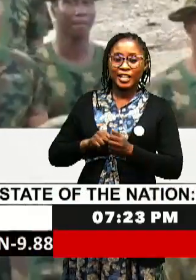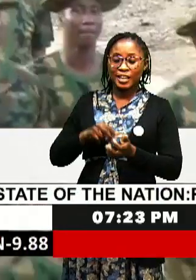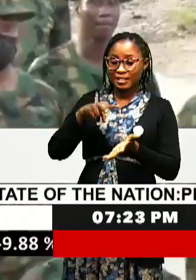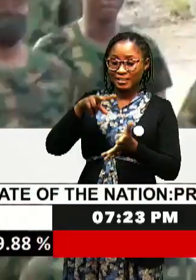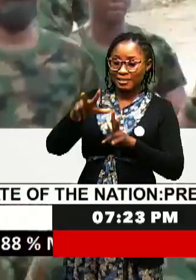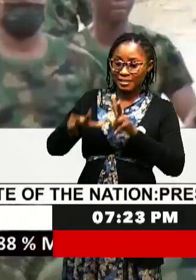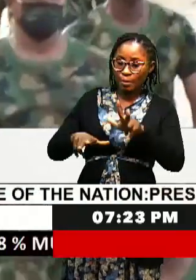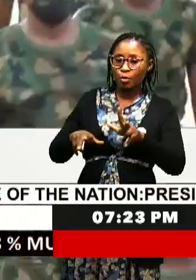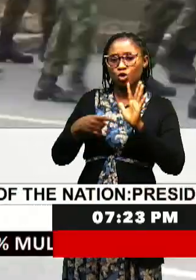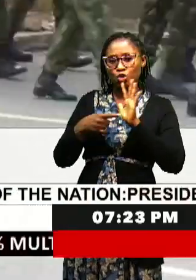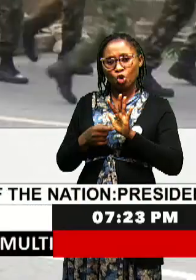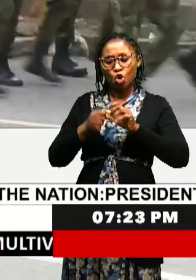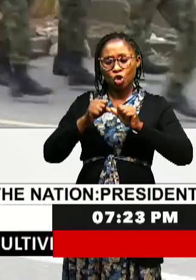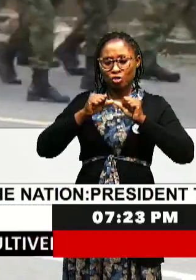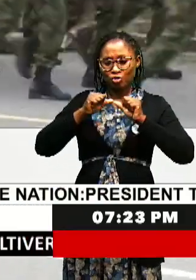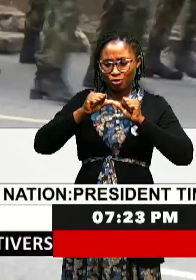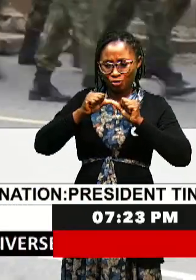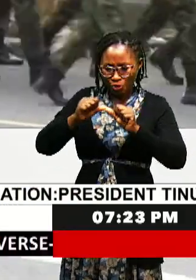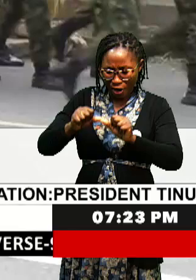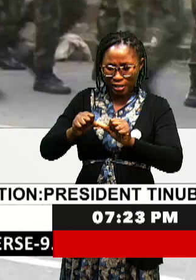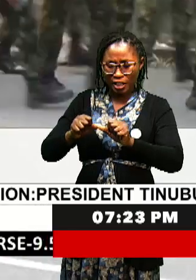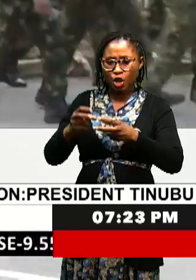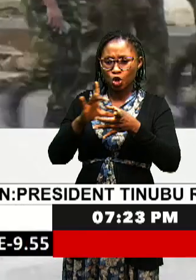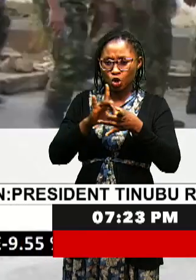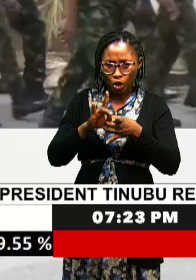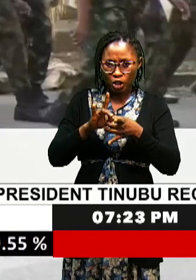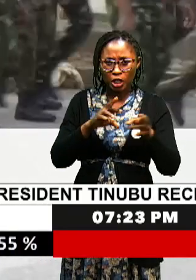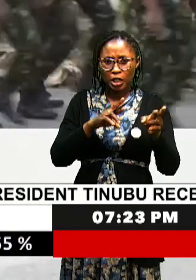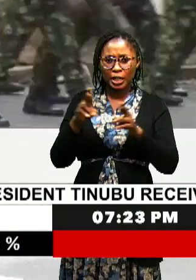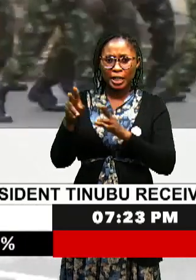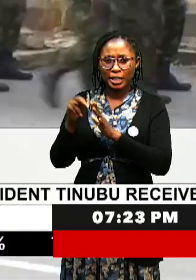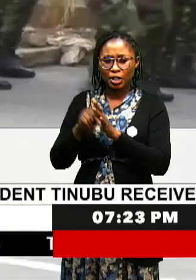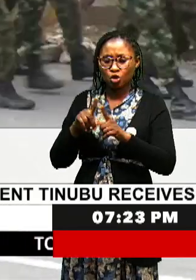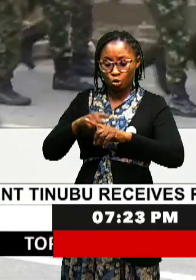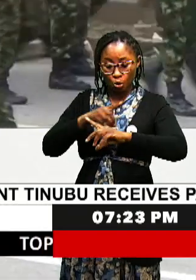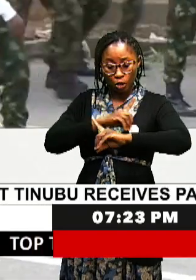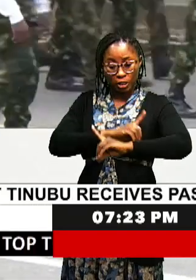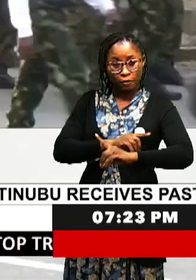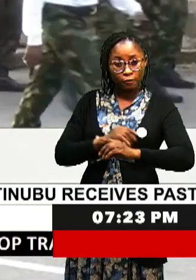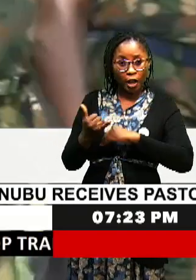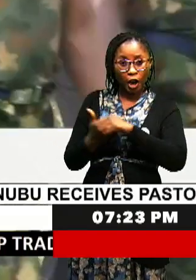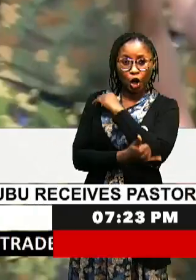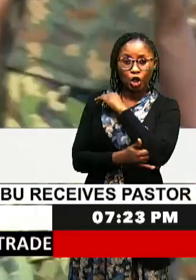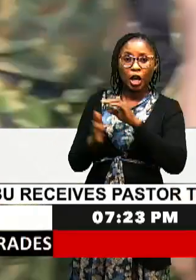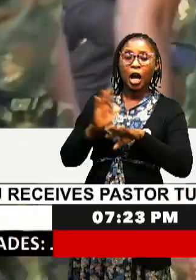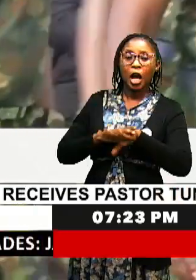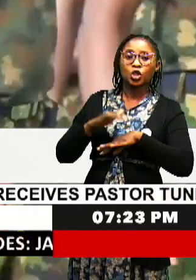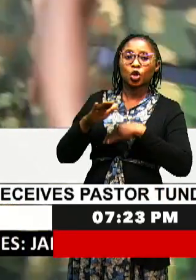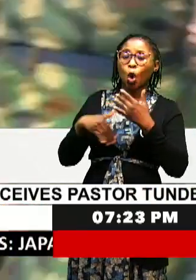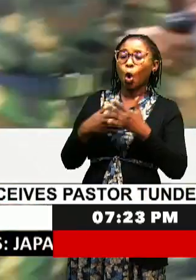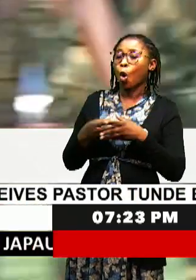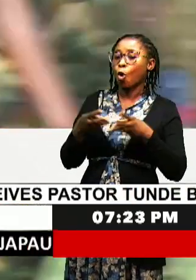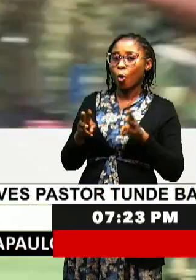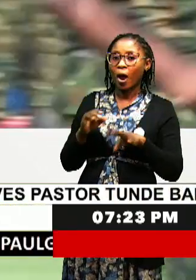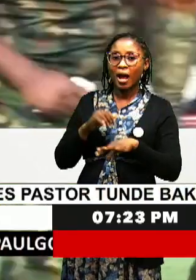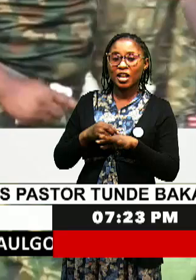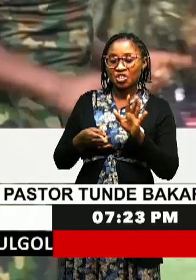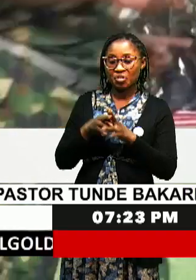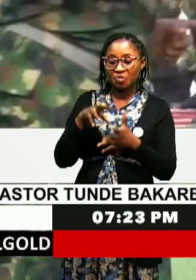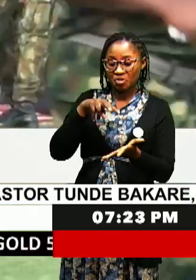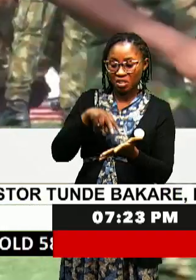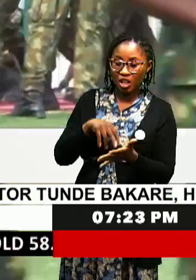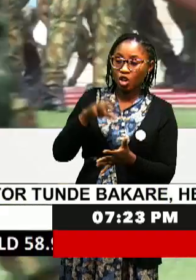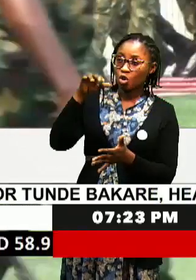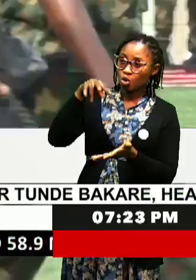symbolized resilience, unity and readiness to defend the country at all costs. At the reviewing stand stood